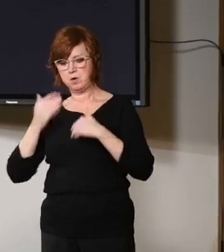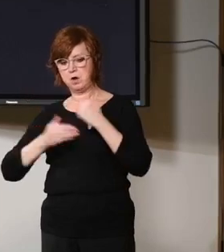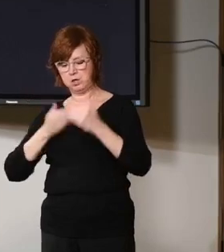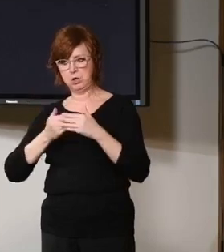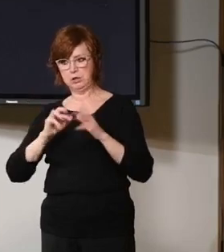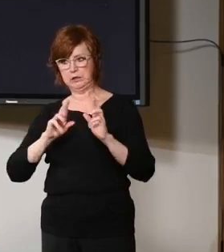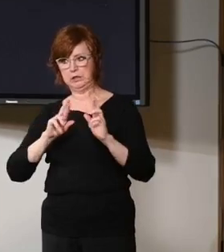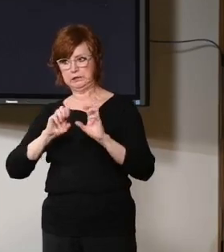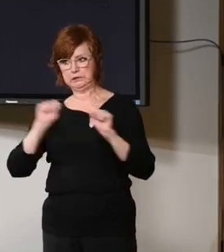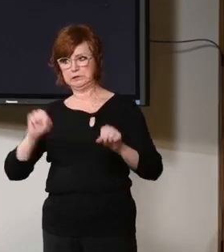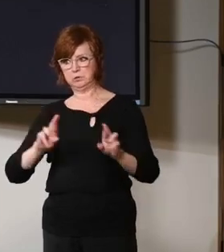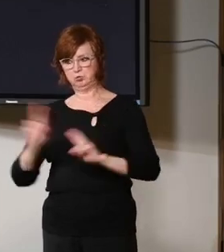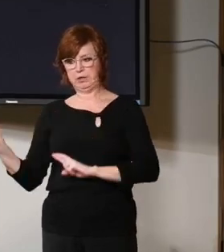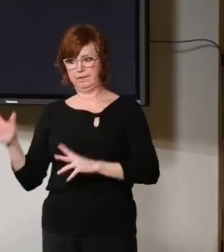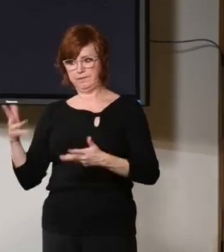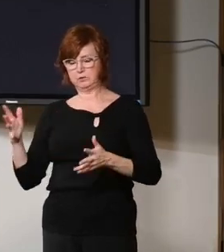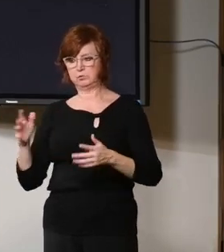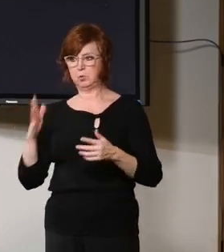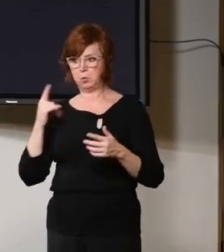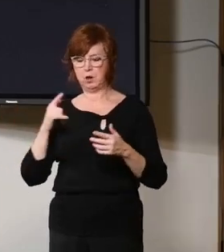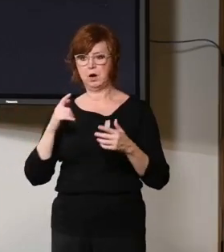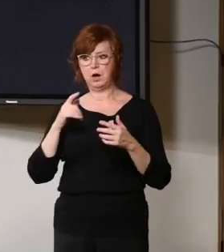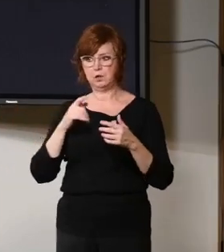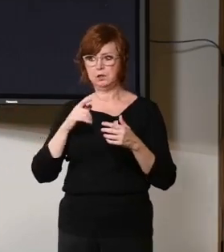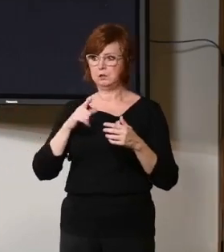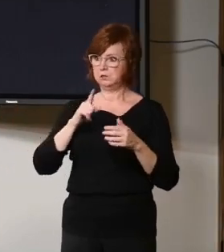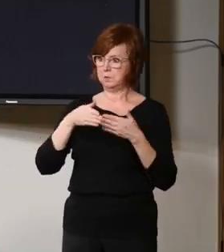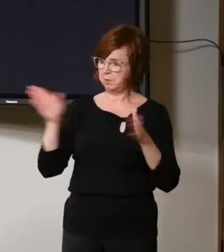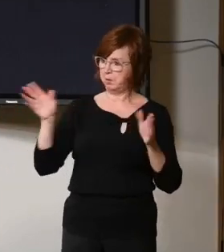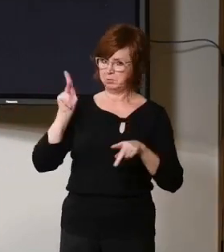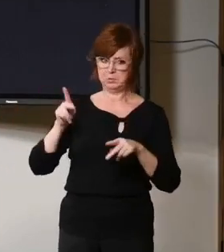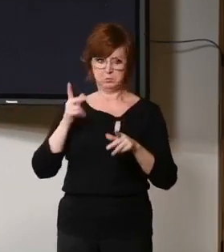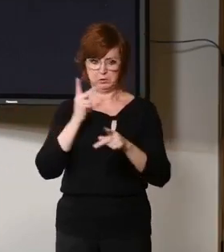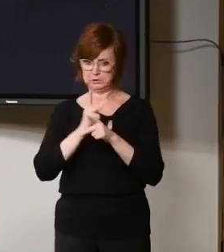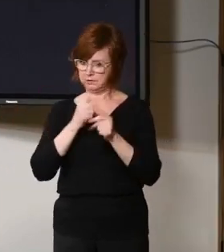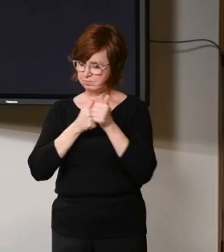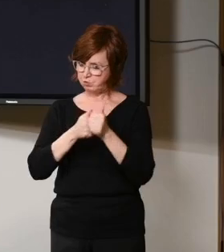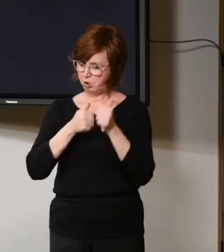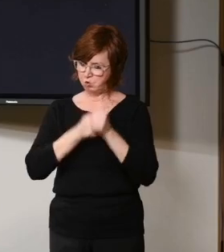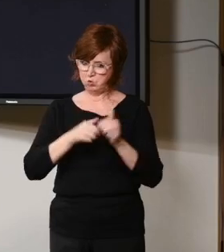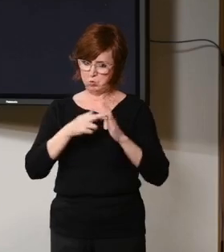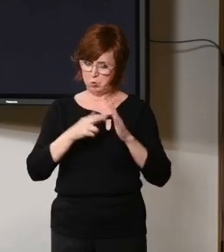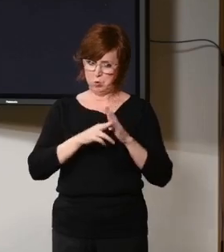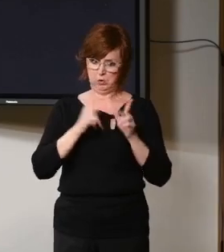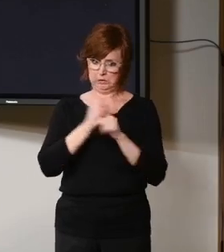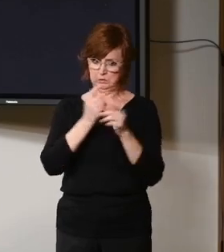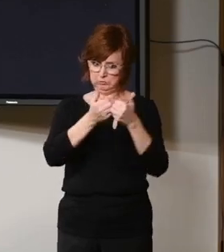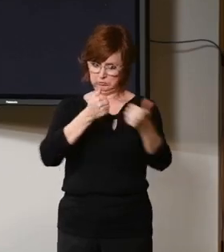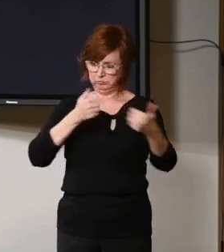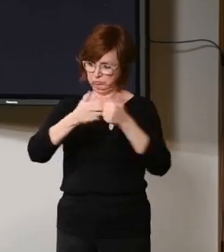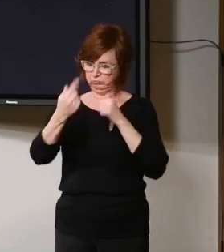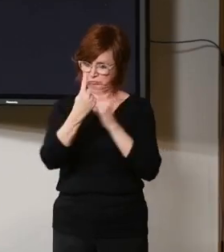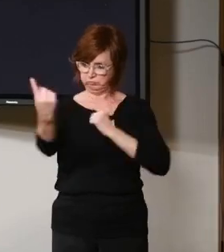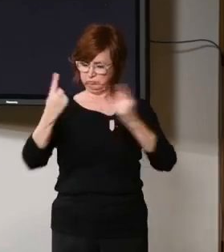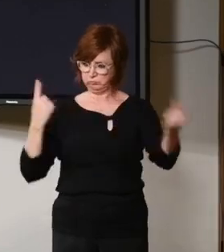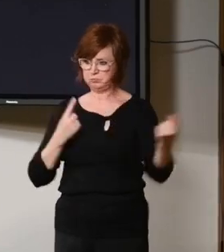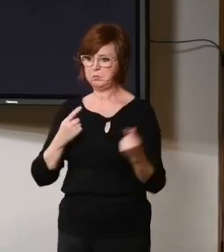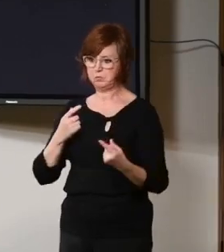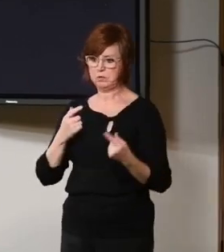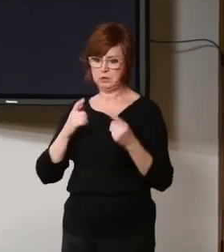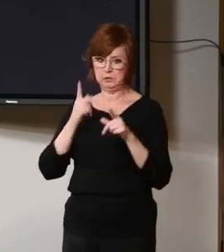and compliance and commitment from the public to keep flattening the curve, that we will be in good